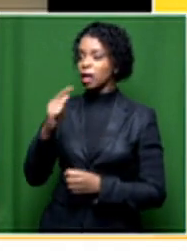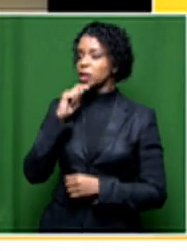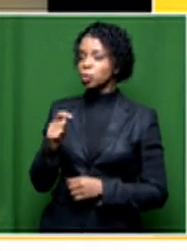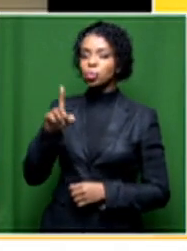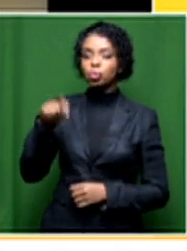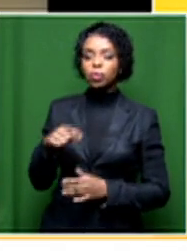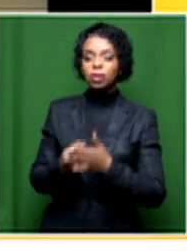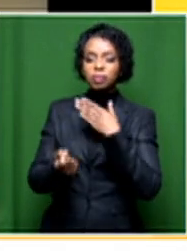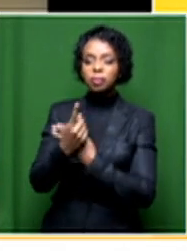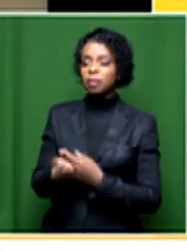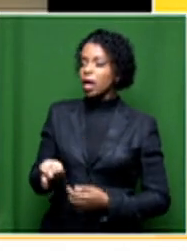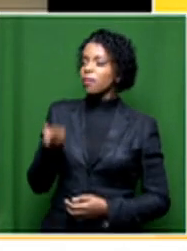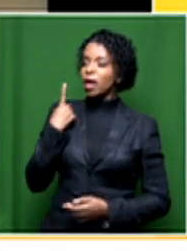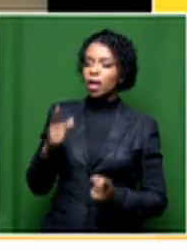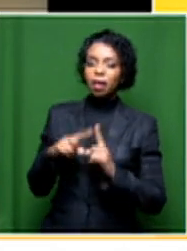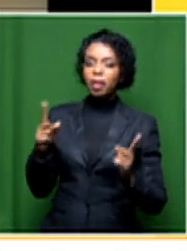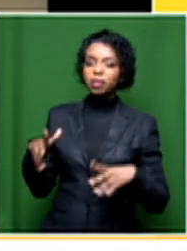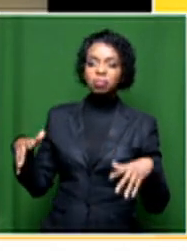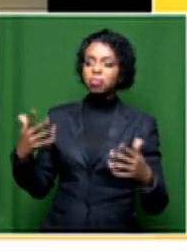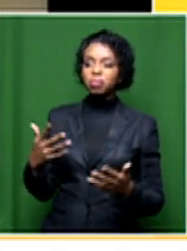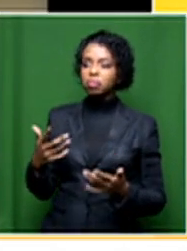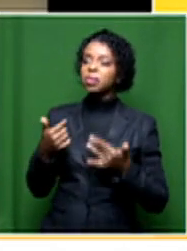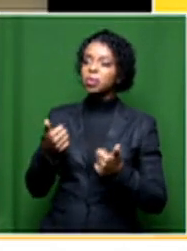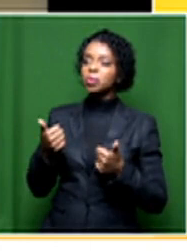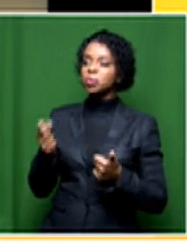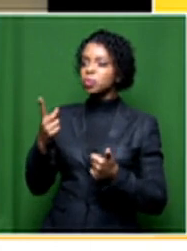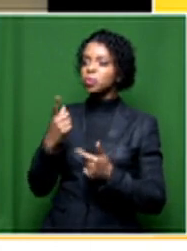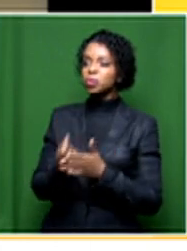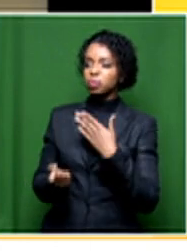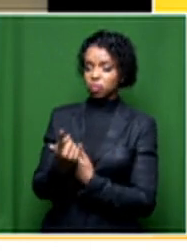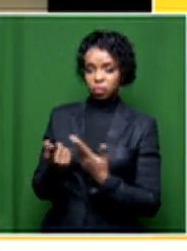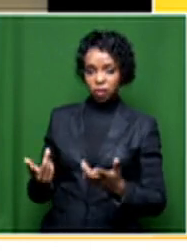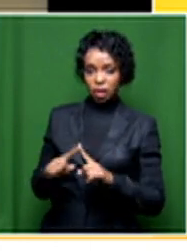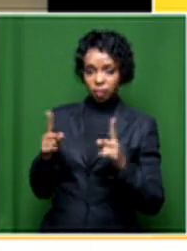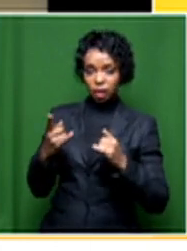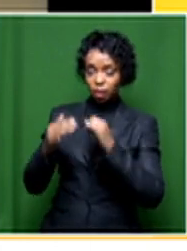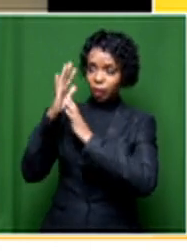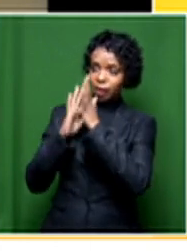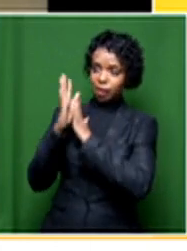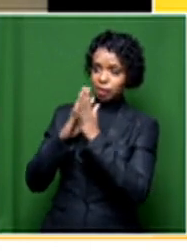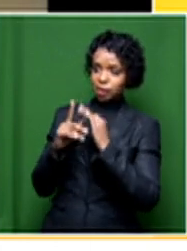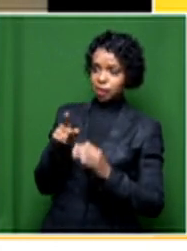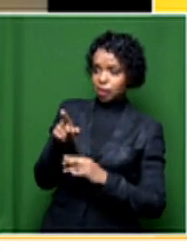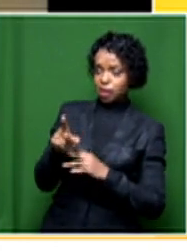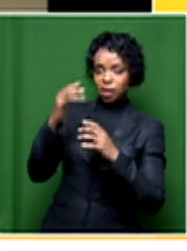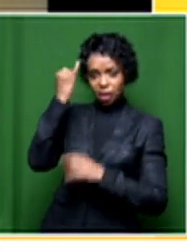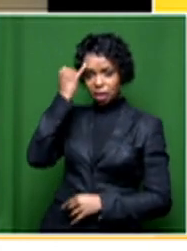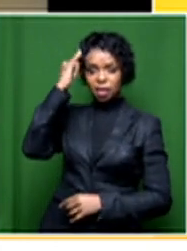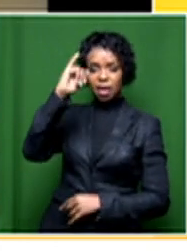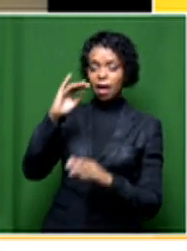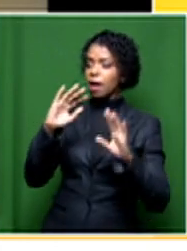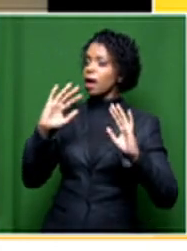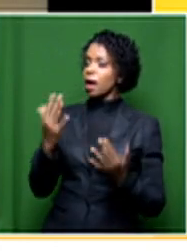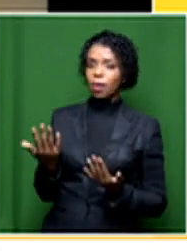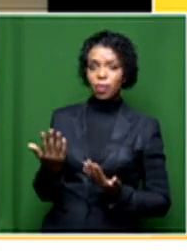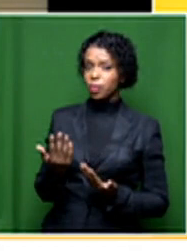you've actually come up with this, Bas. And the history behind shelter bags, how did you come up with this very innovative